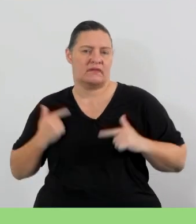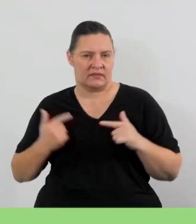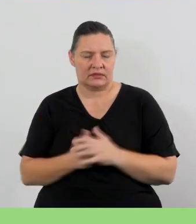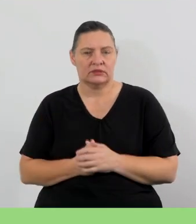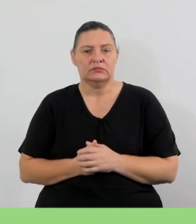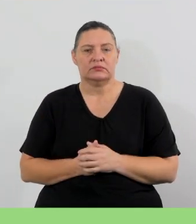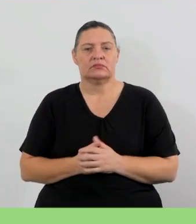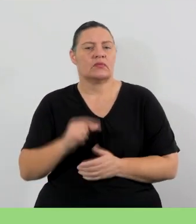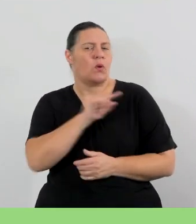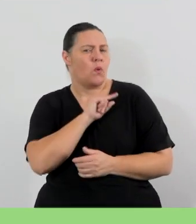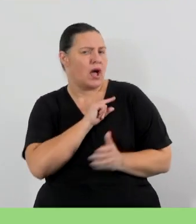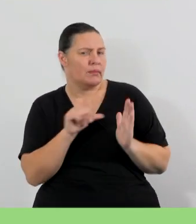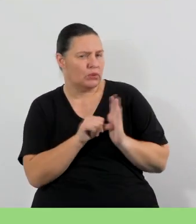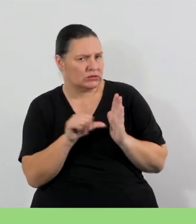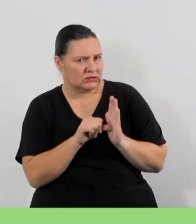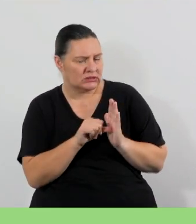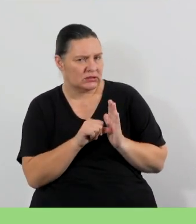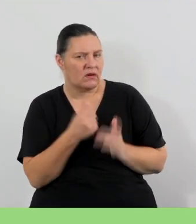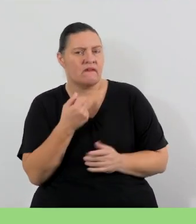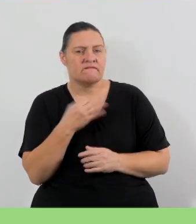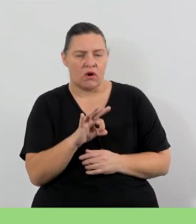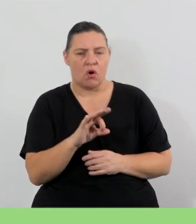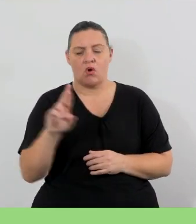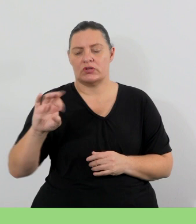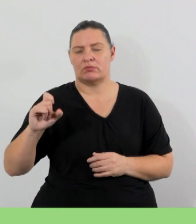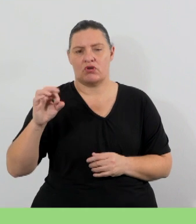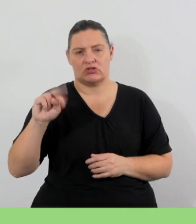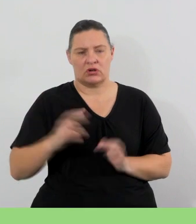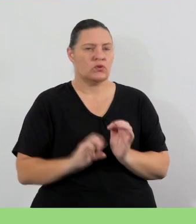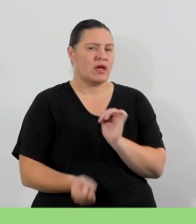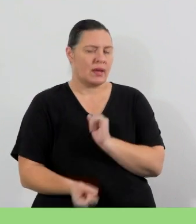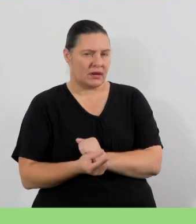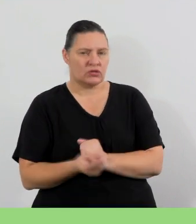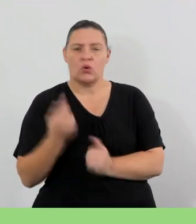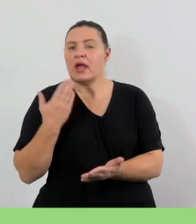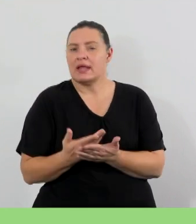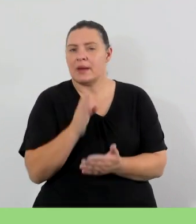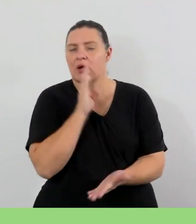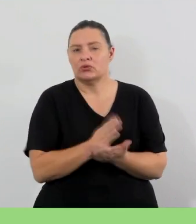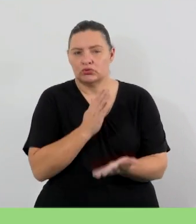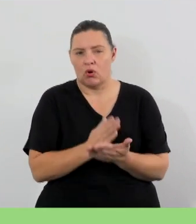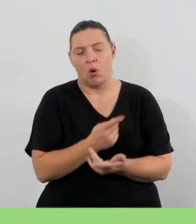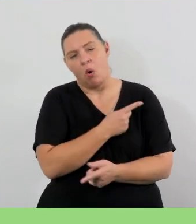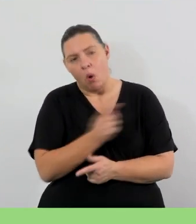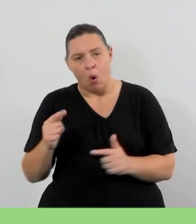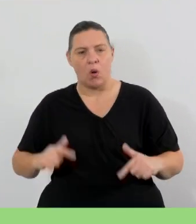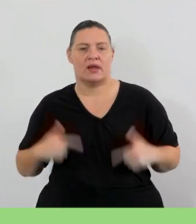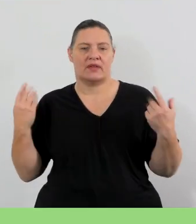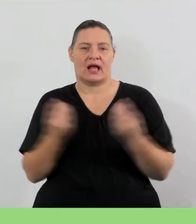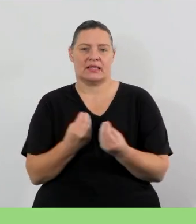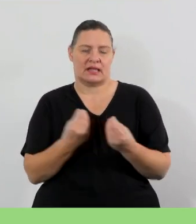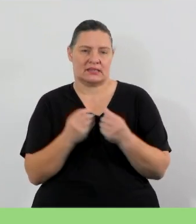live. Why is it important for respiration to take place so that we ensure the survival of all